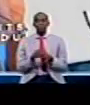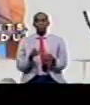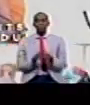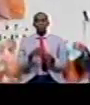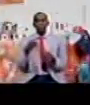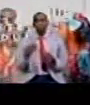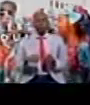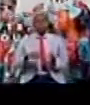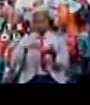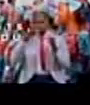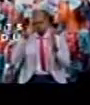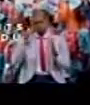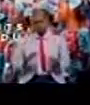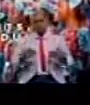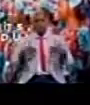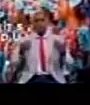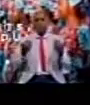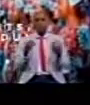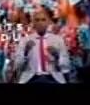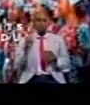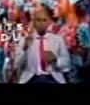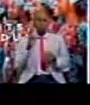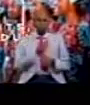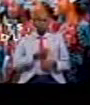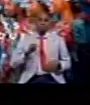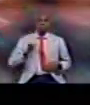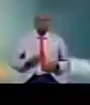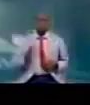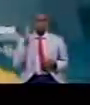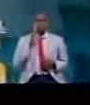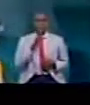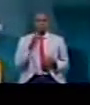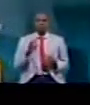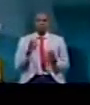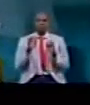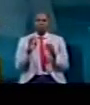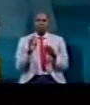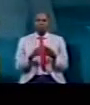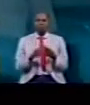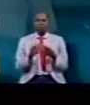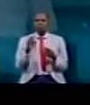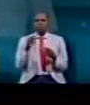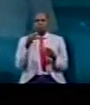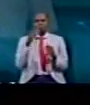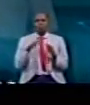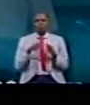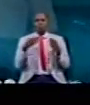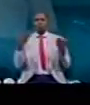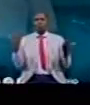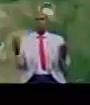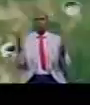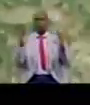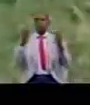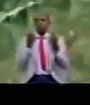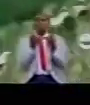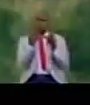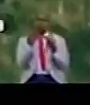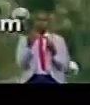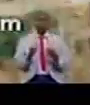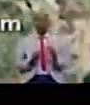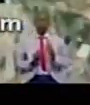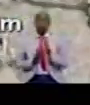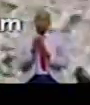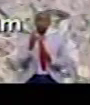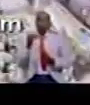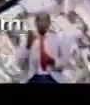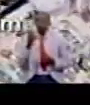in Proverbs 20:20. And I revealed to them the danger of looking down on your father and your mother, elder,